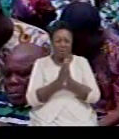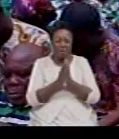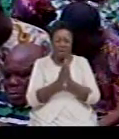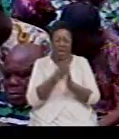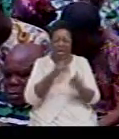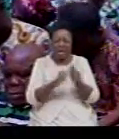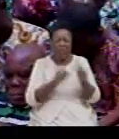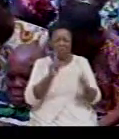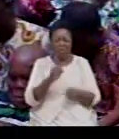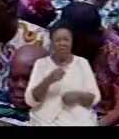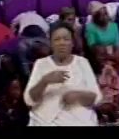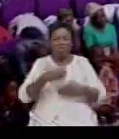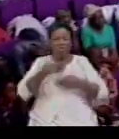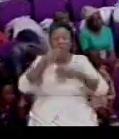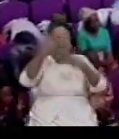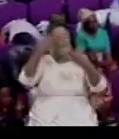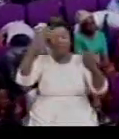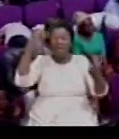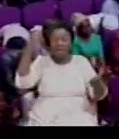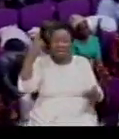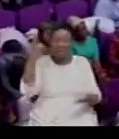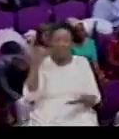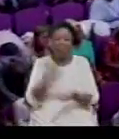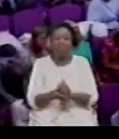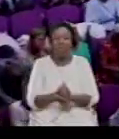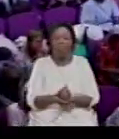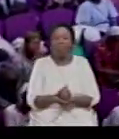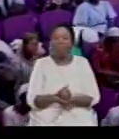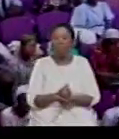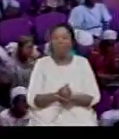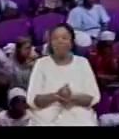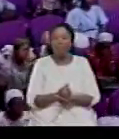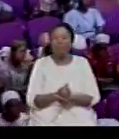everybody shout, amen. Now,